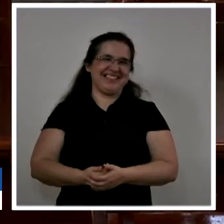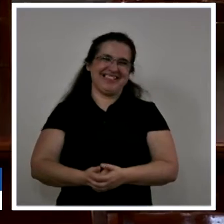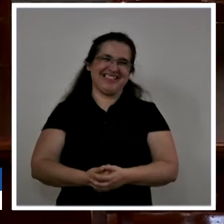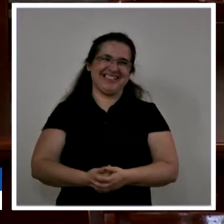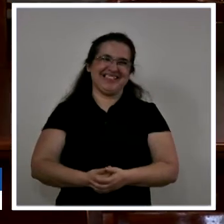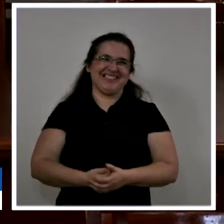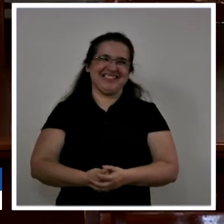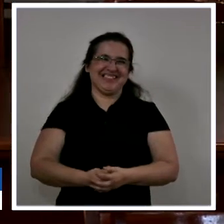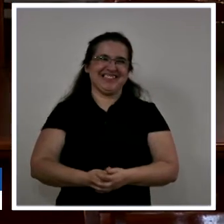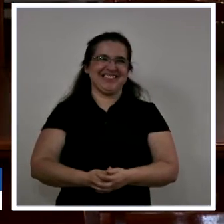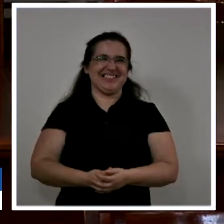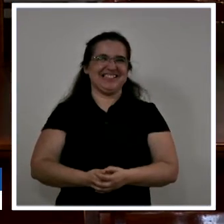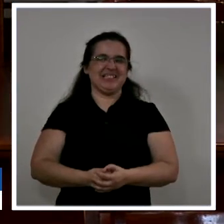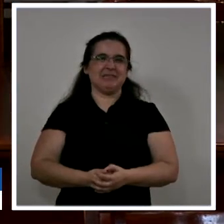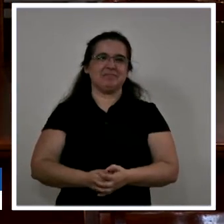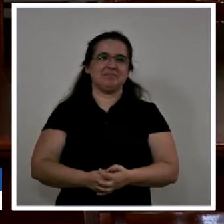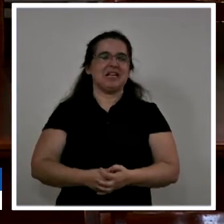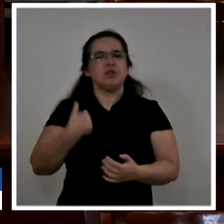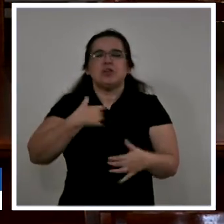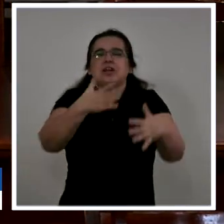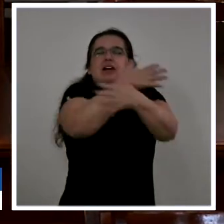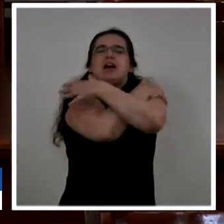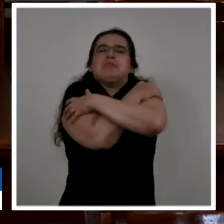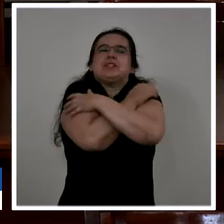And I feel like I want to give him a hug. E eu quero abraçá-lo.